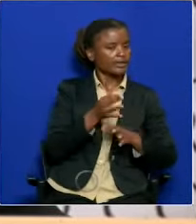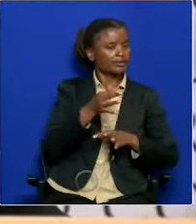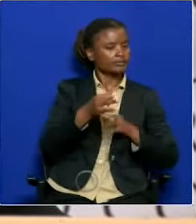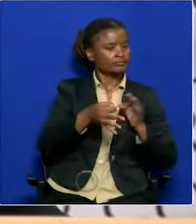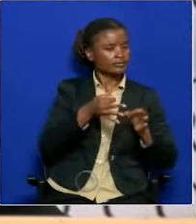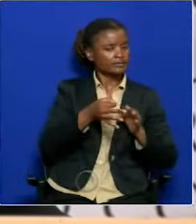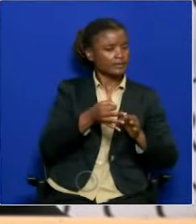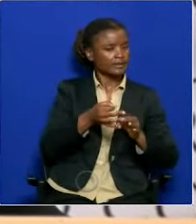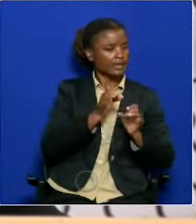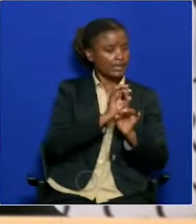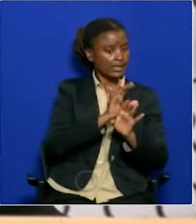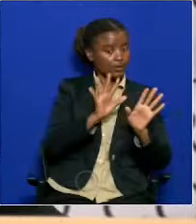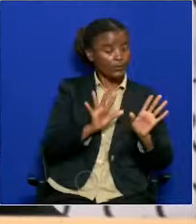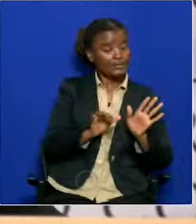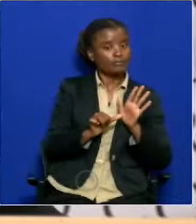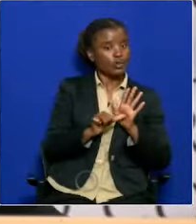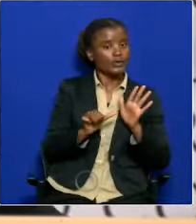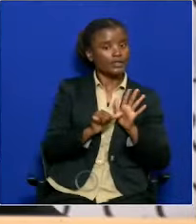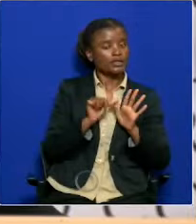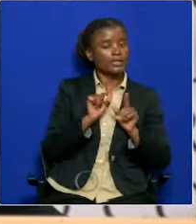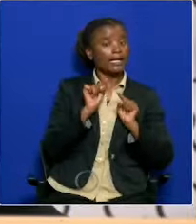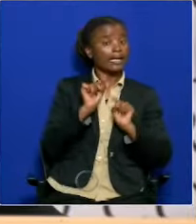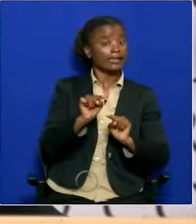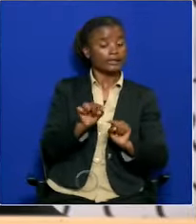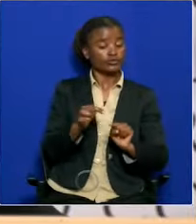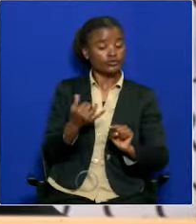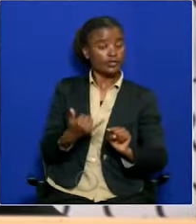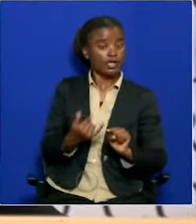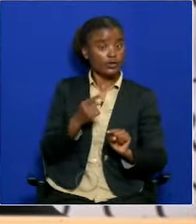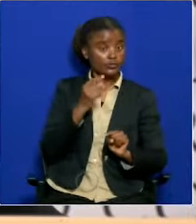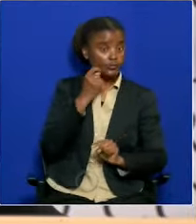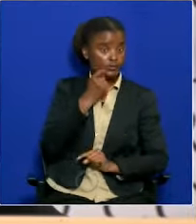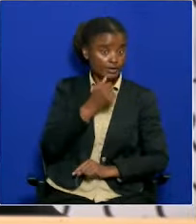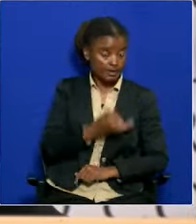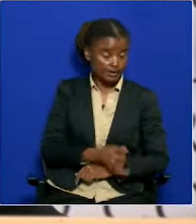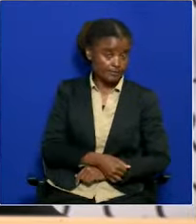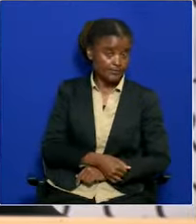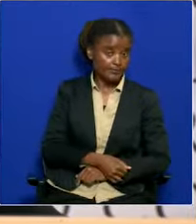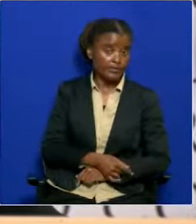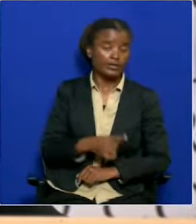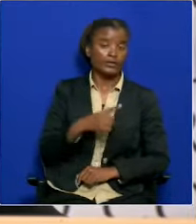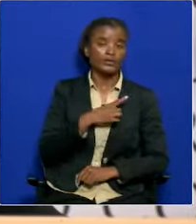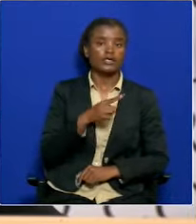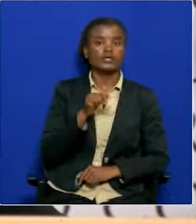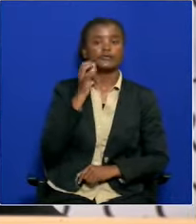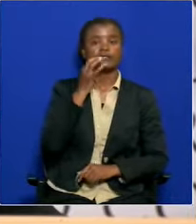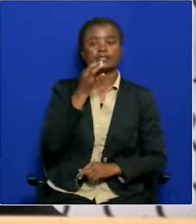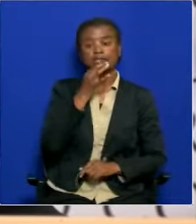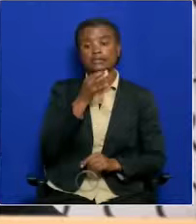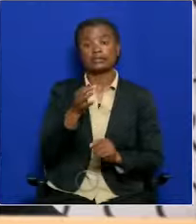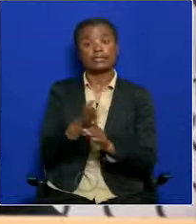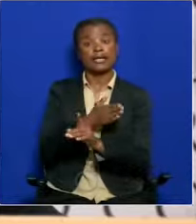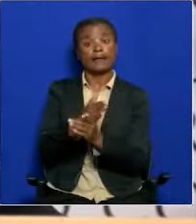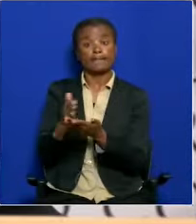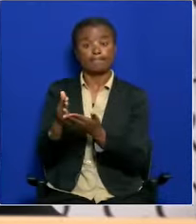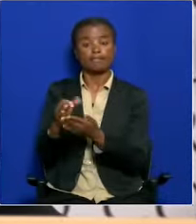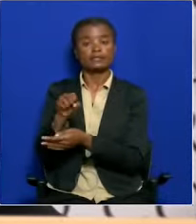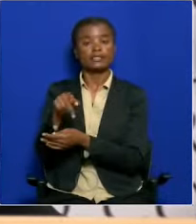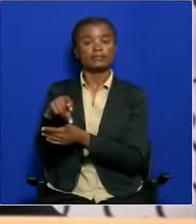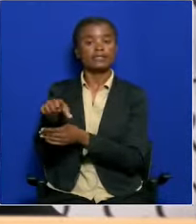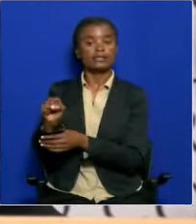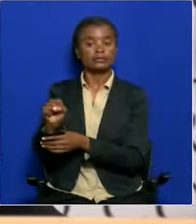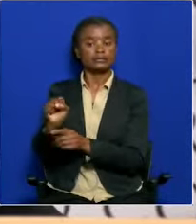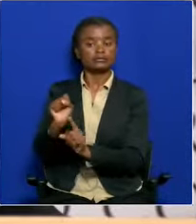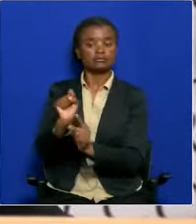allegation that you make there, that there was promises of career advancement or promotion in exchange